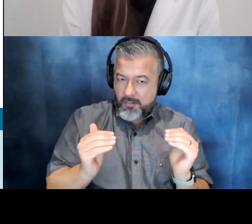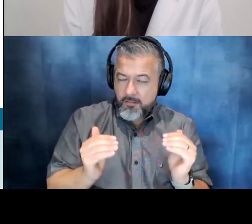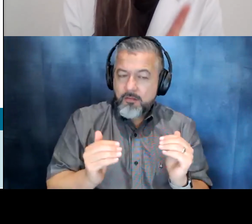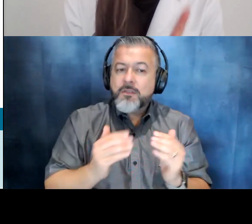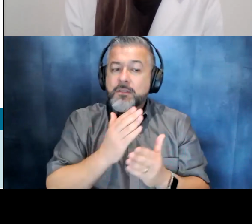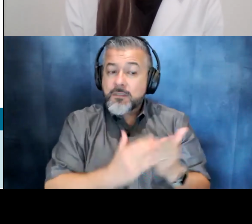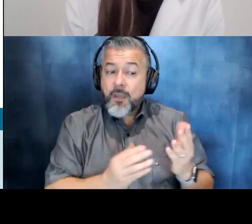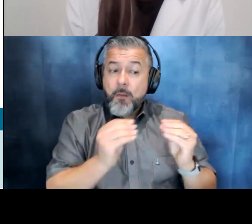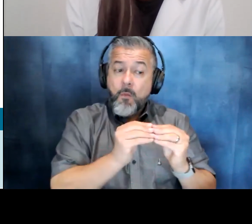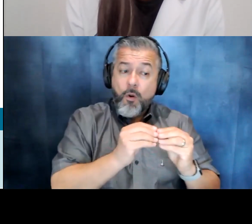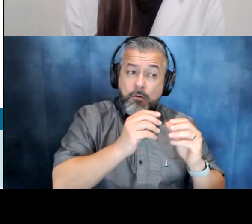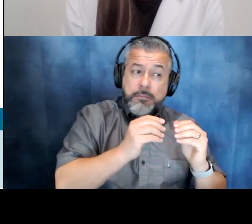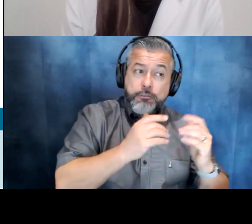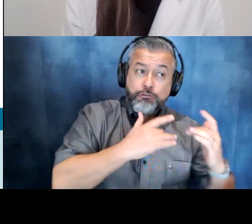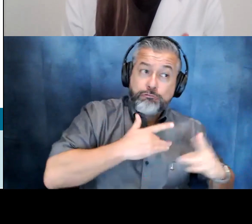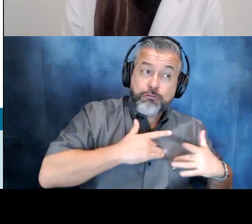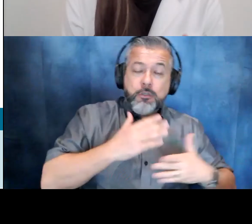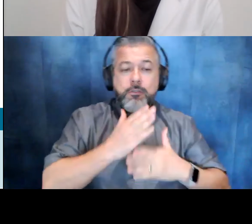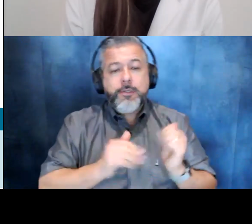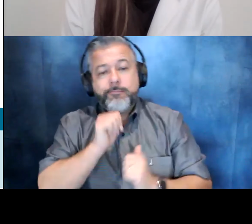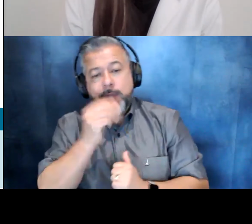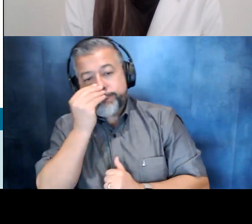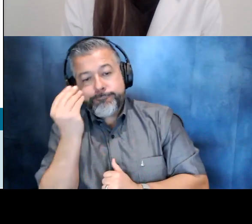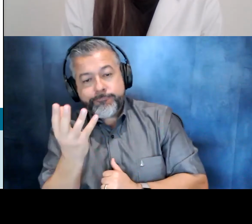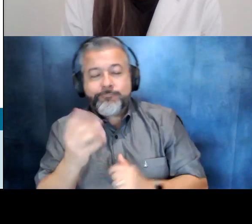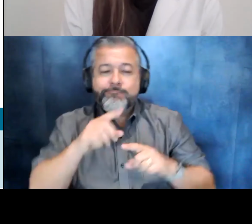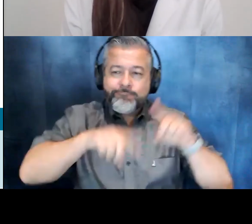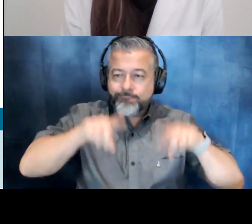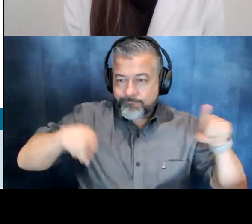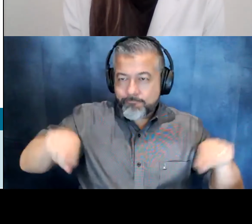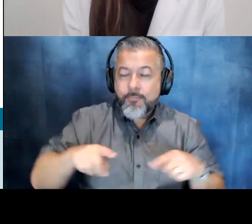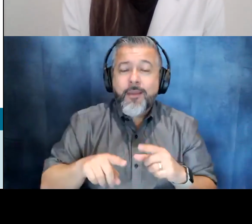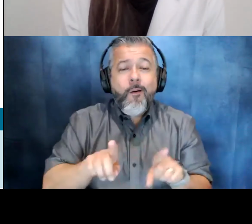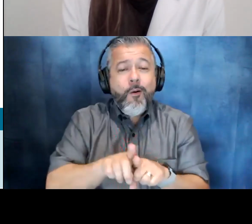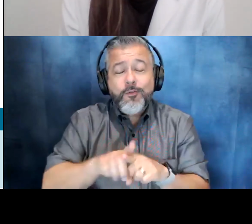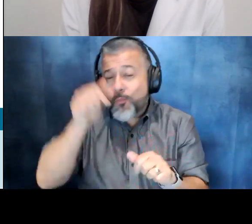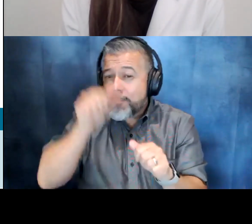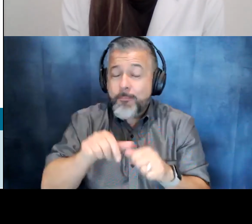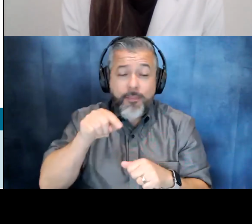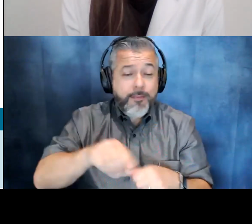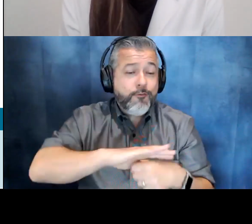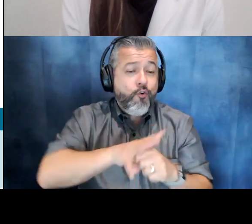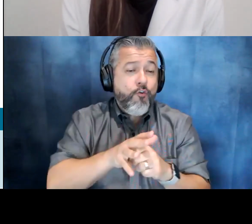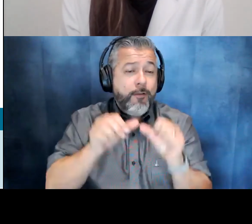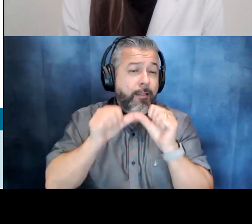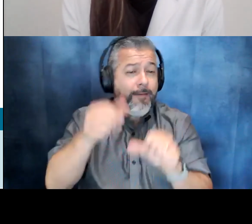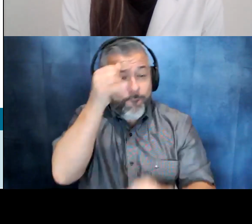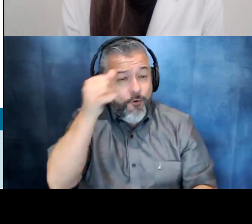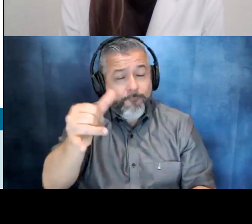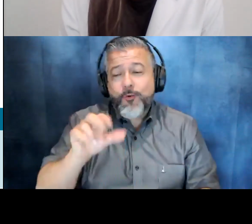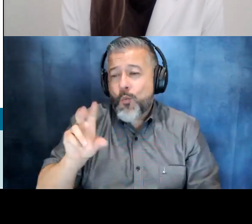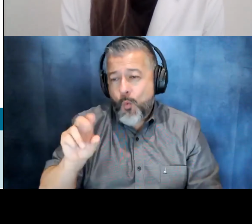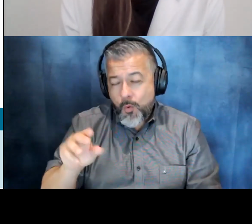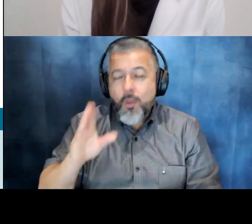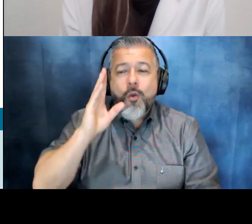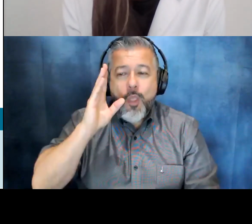And this will not last forever. There is an end at some point. I don't think it will necessarily be an end like